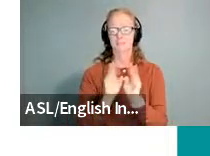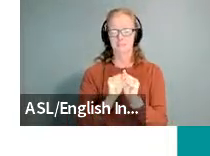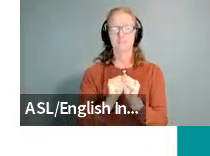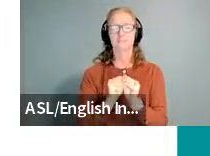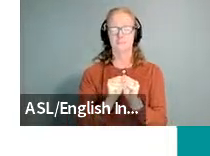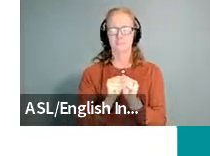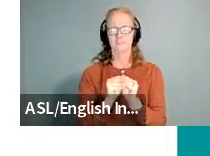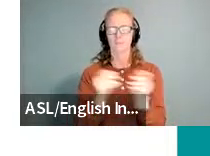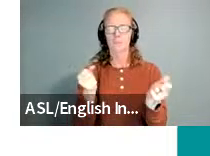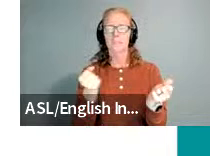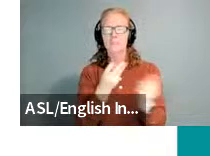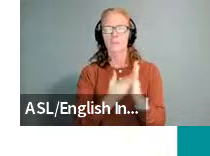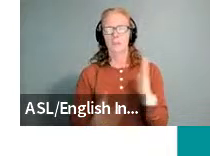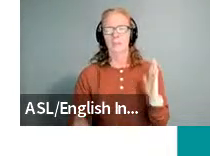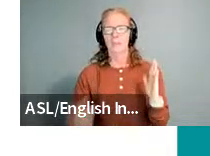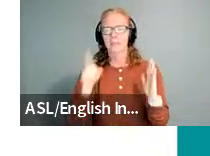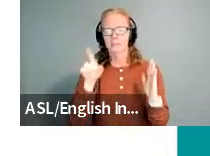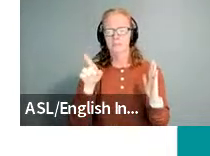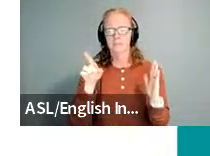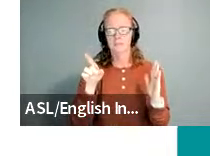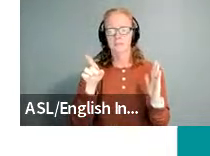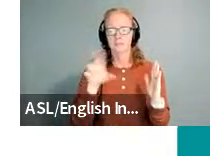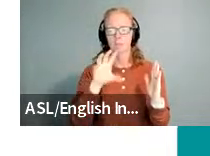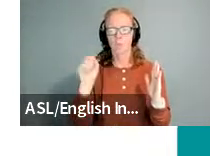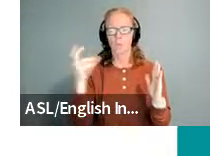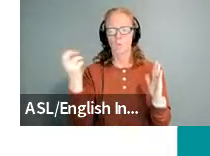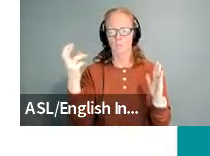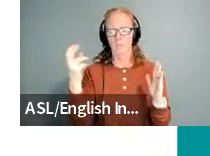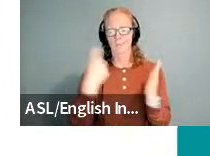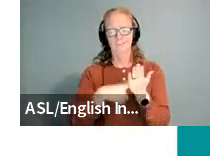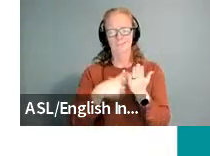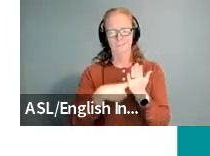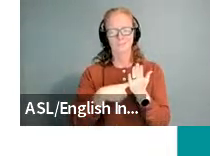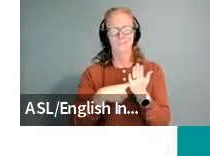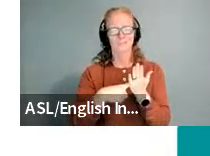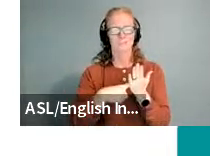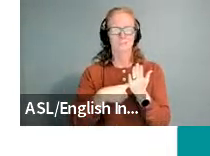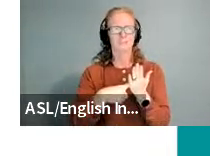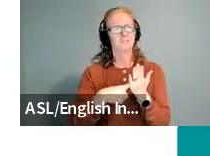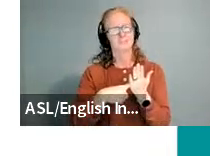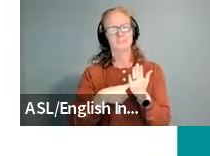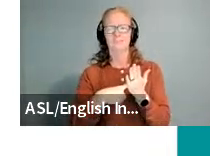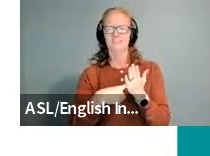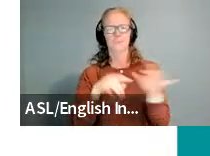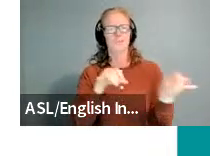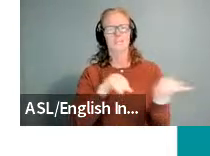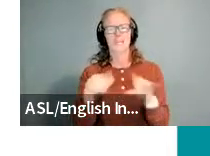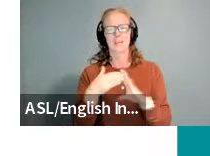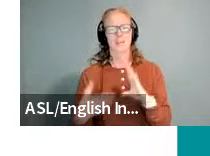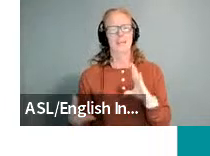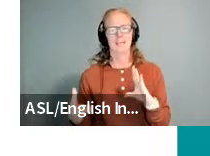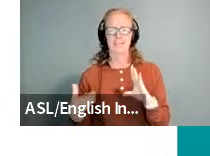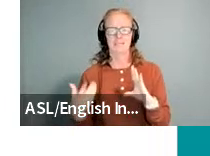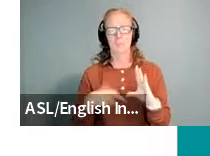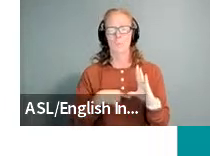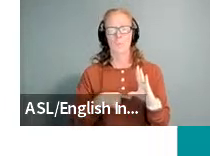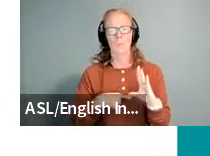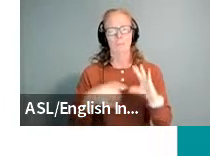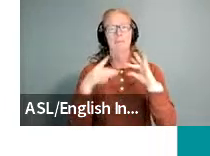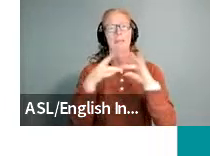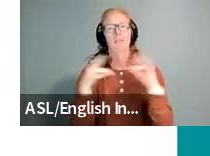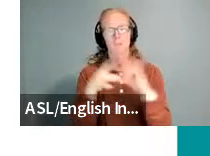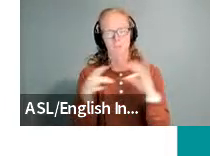that Co-Chair Valenter spoke of were some of the same things we